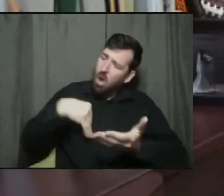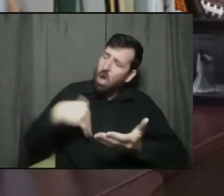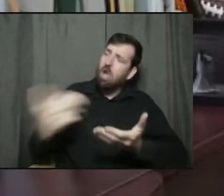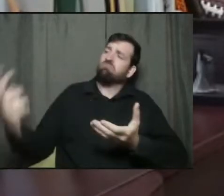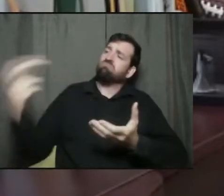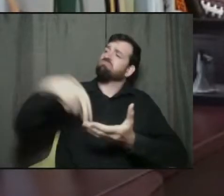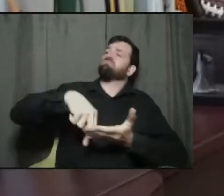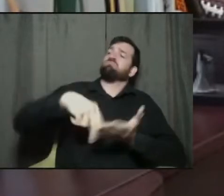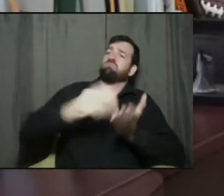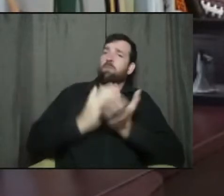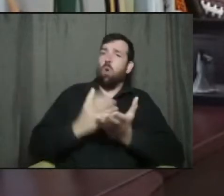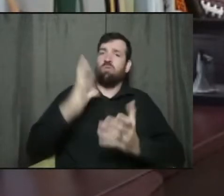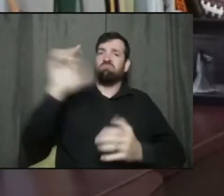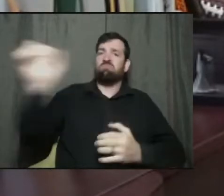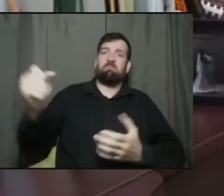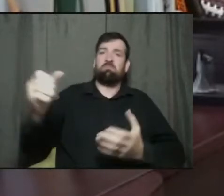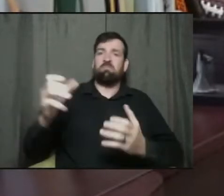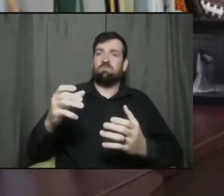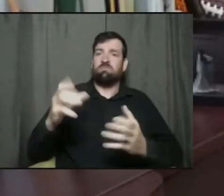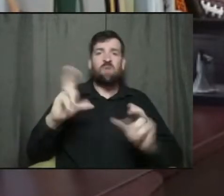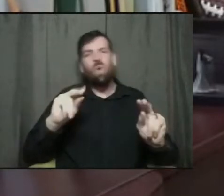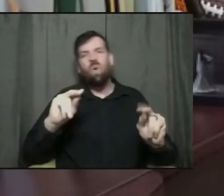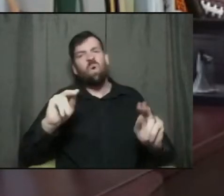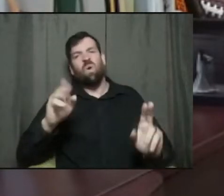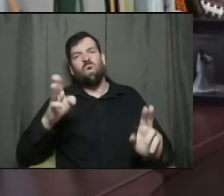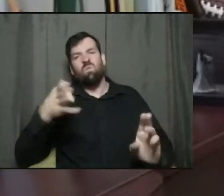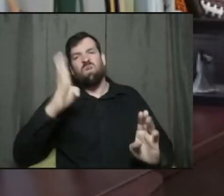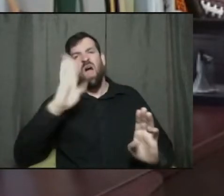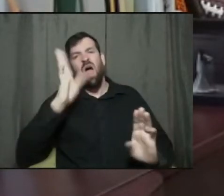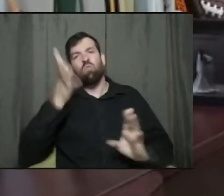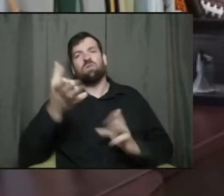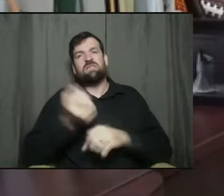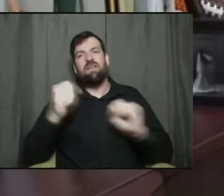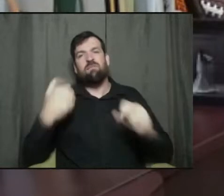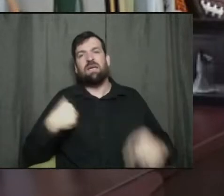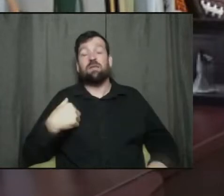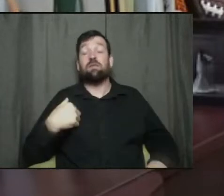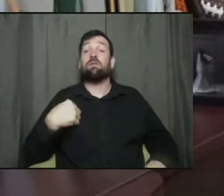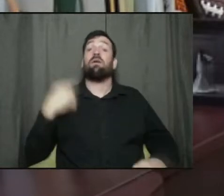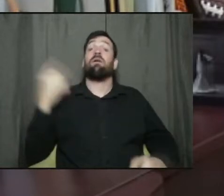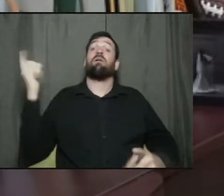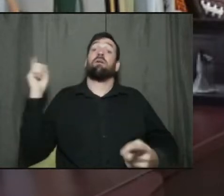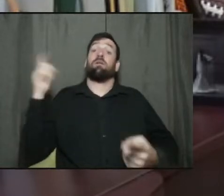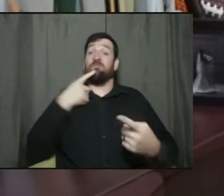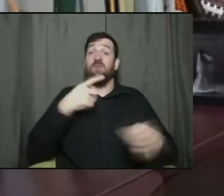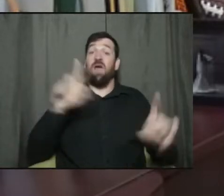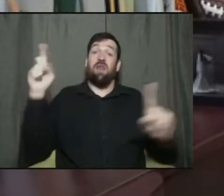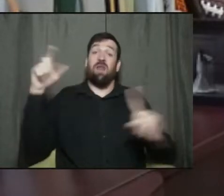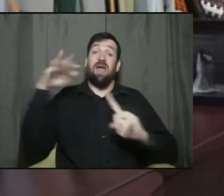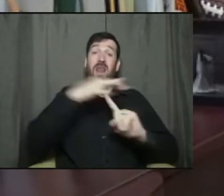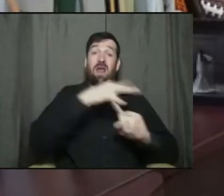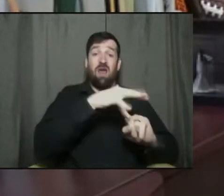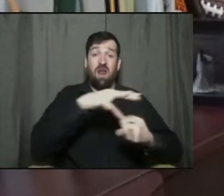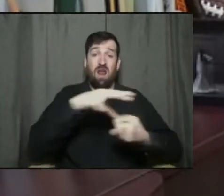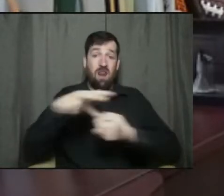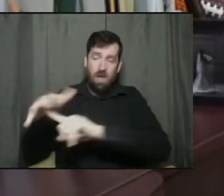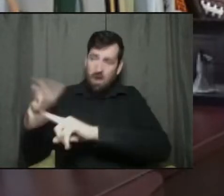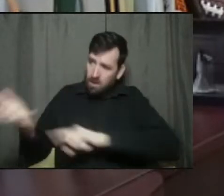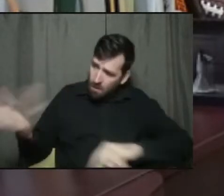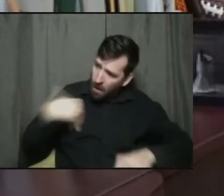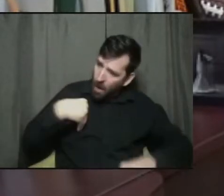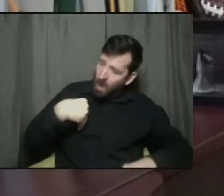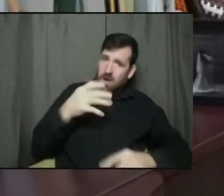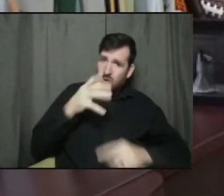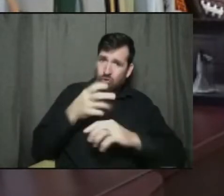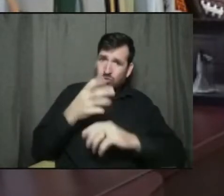Let's get out of here. He goes, no, I'm all right. God will save me. And then finally a helicopter comes, is like, hey, come on, get on the helicopter. You're going to